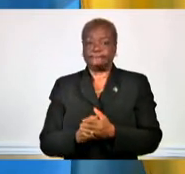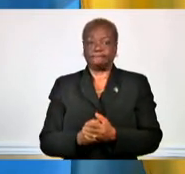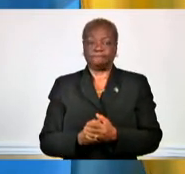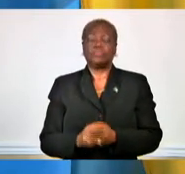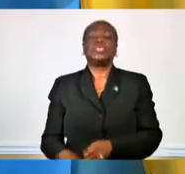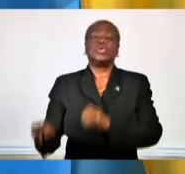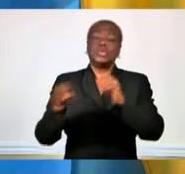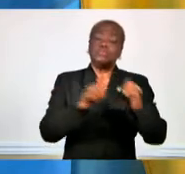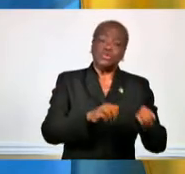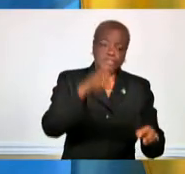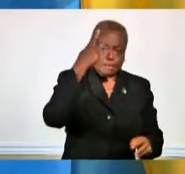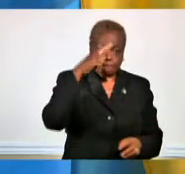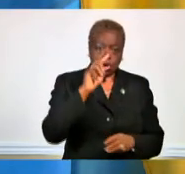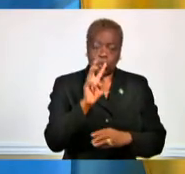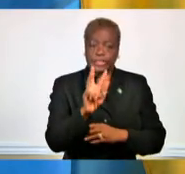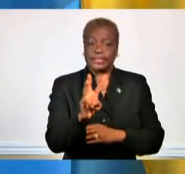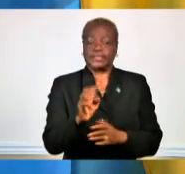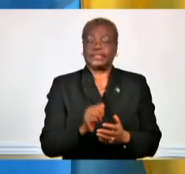Moving forward,